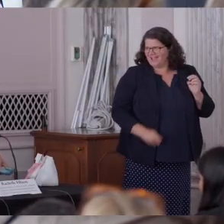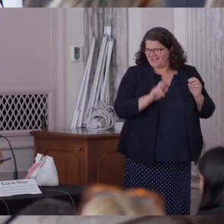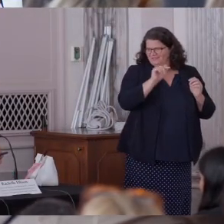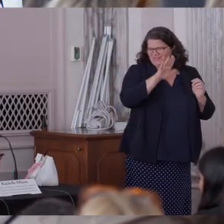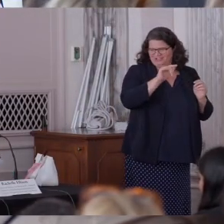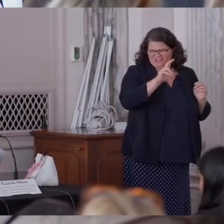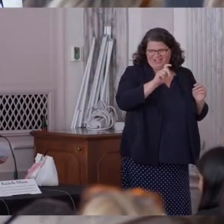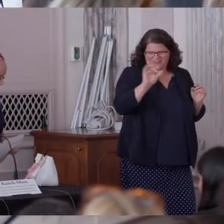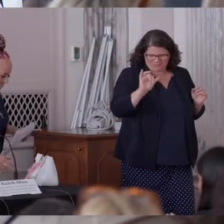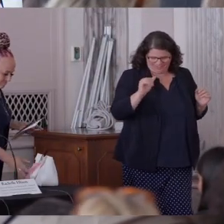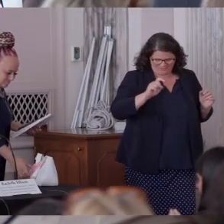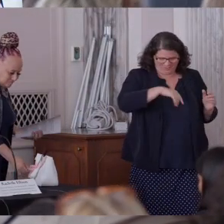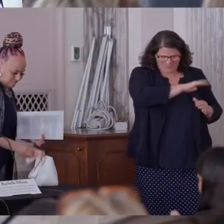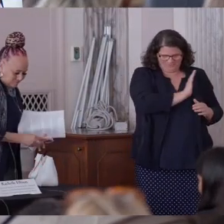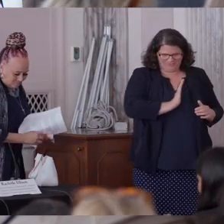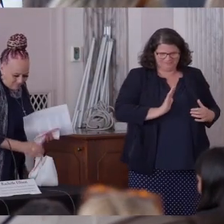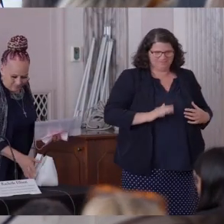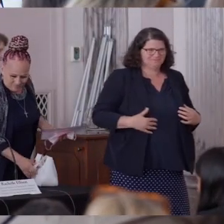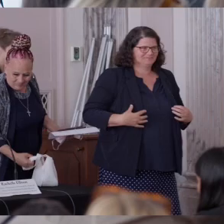all so much.